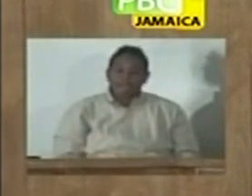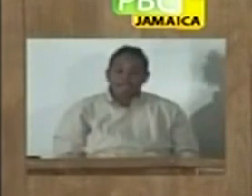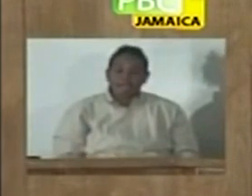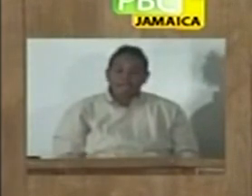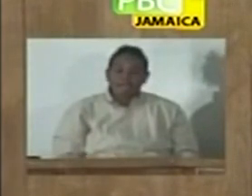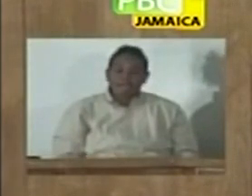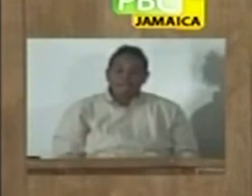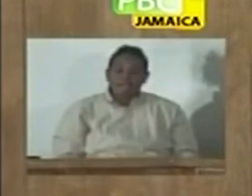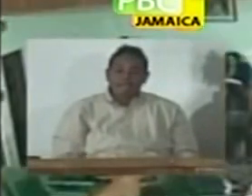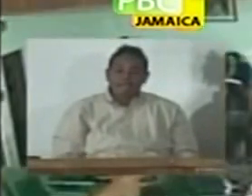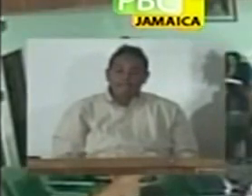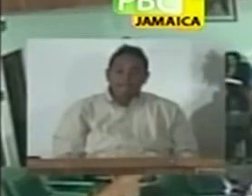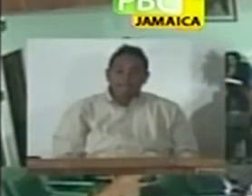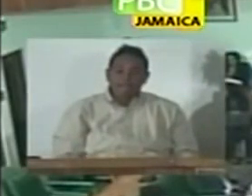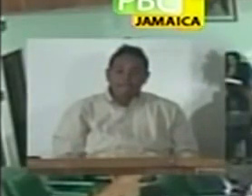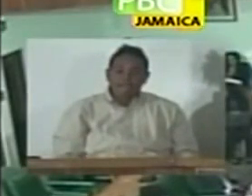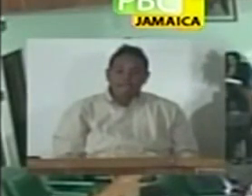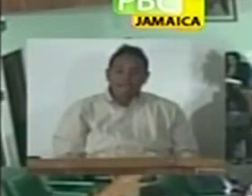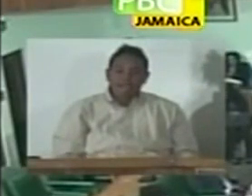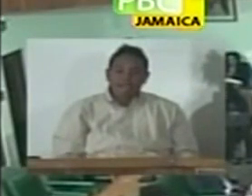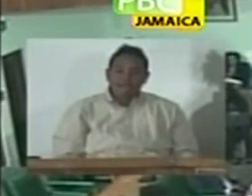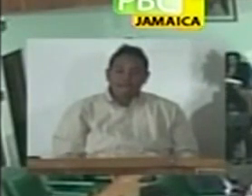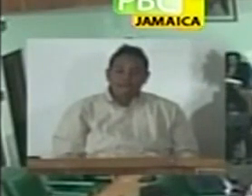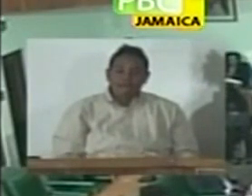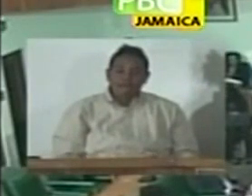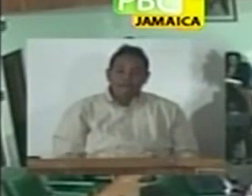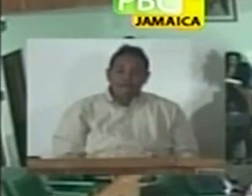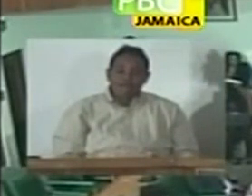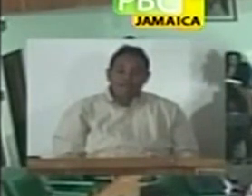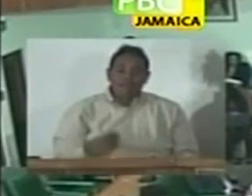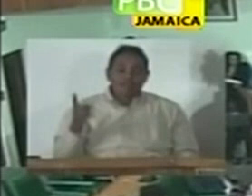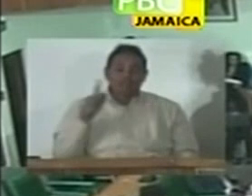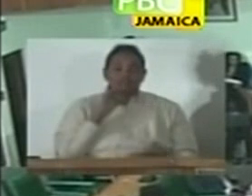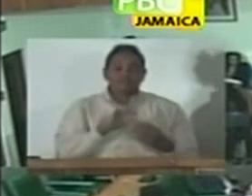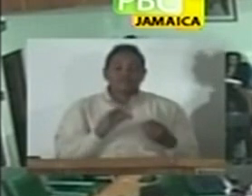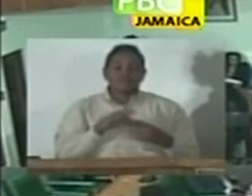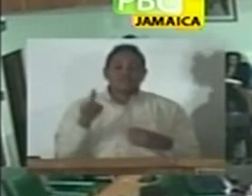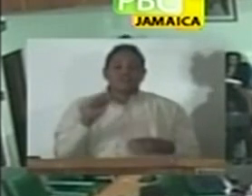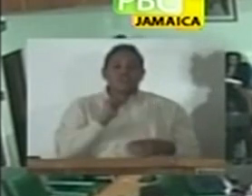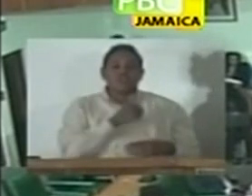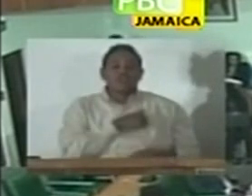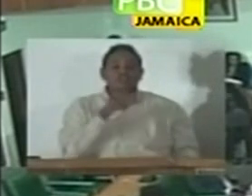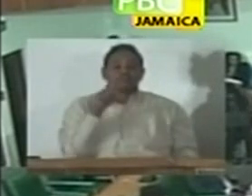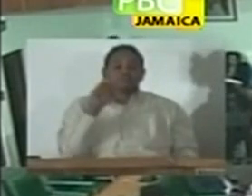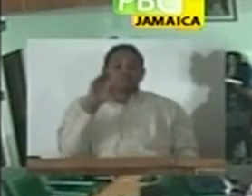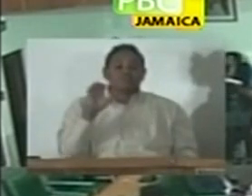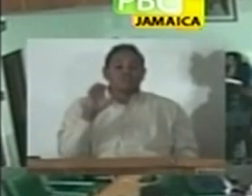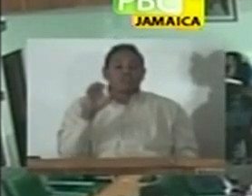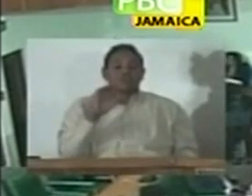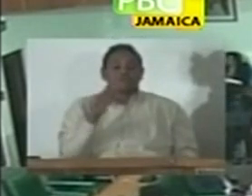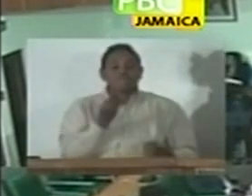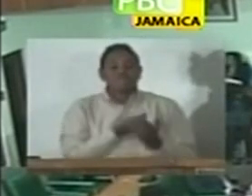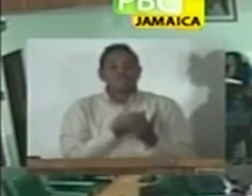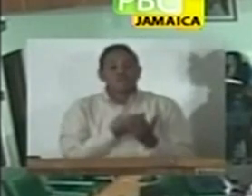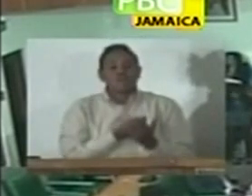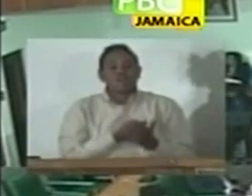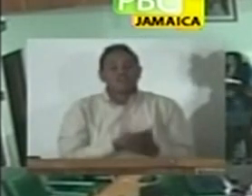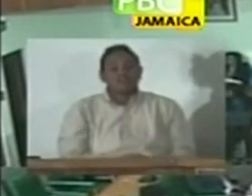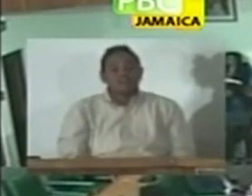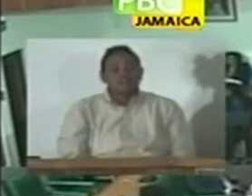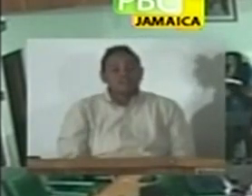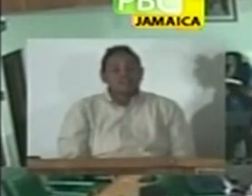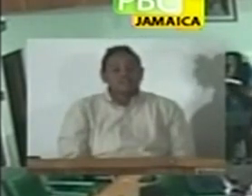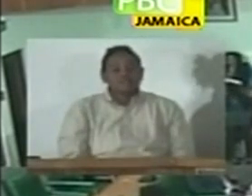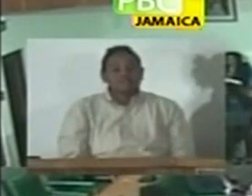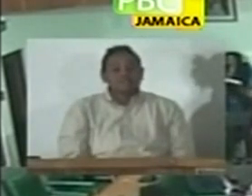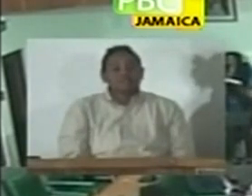Now I have to come to you on your attitude to the Petrocarib Fund. I'm going to come to you on your attitude. So, Mr. President,